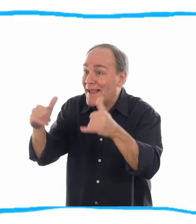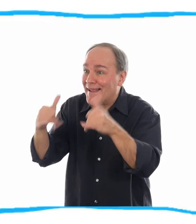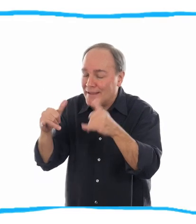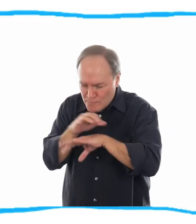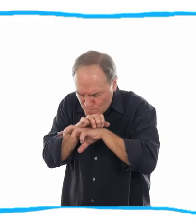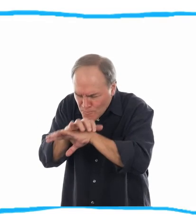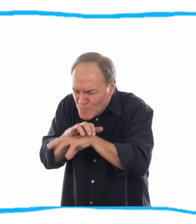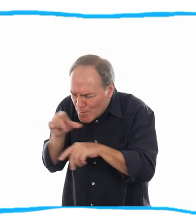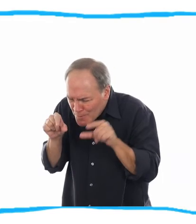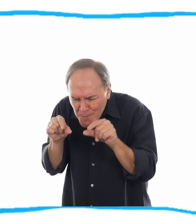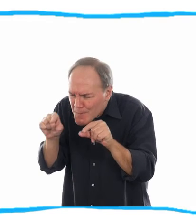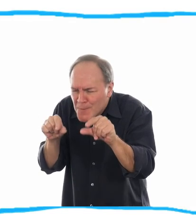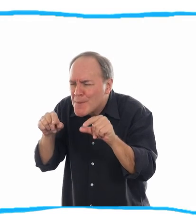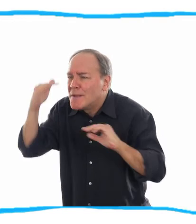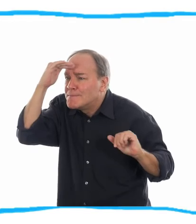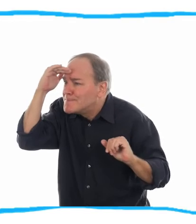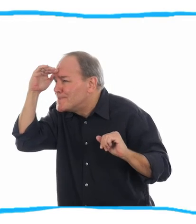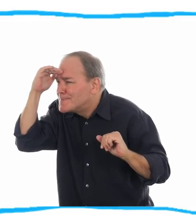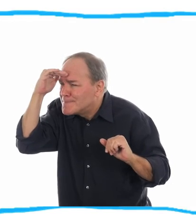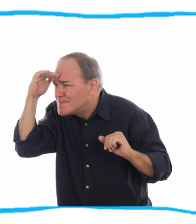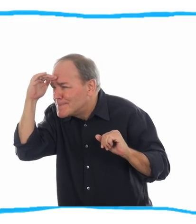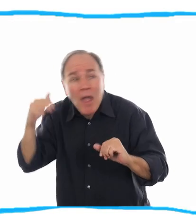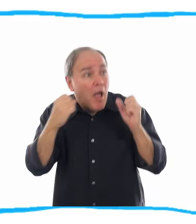Let's play Search for the Bacteria.